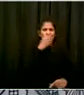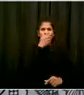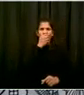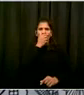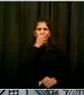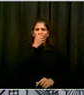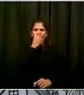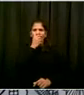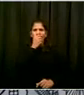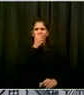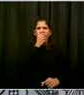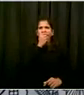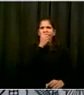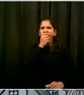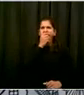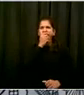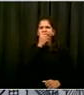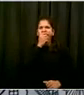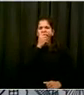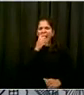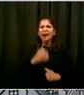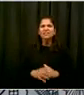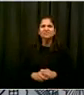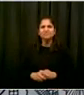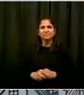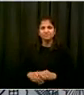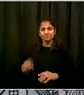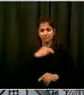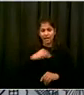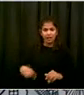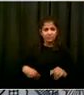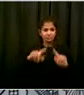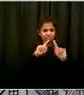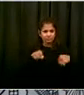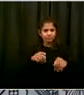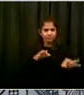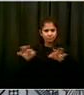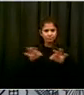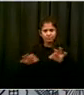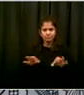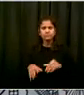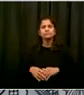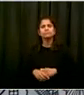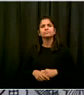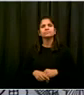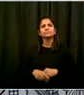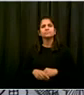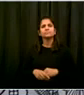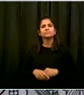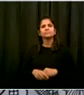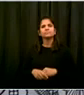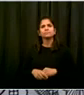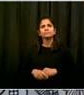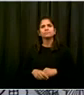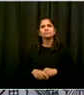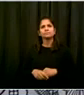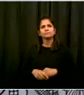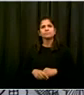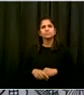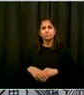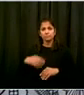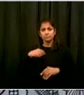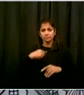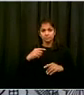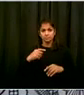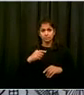I said was a broader point, that any time there are legal observers, that they are clearly certified